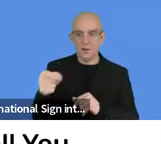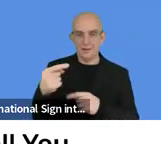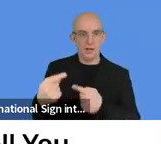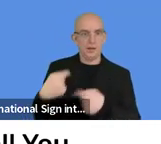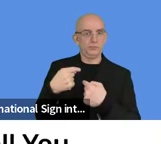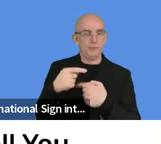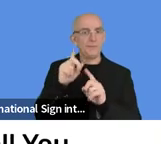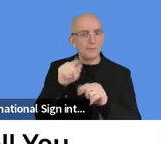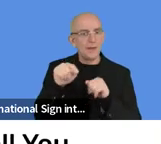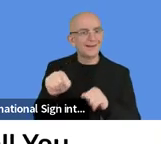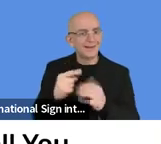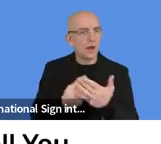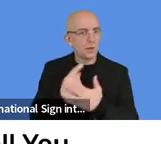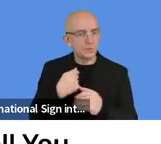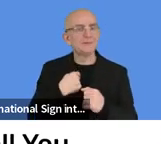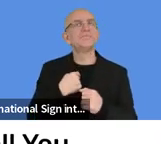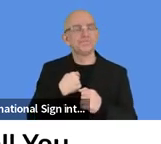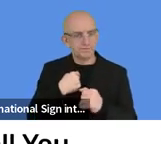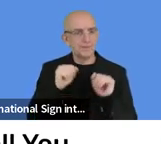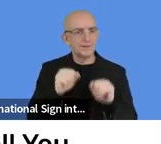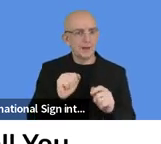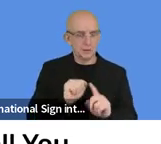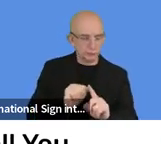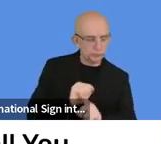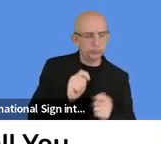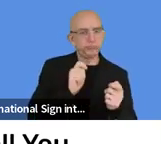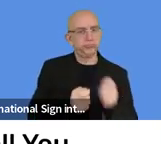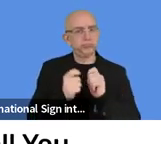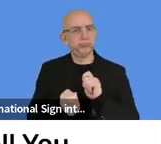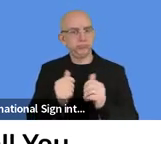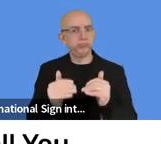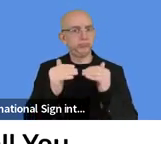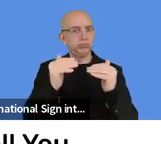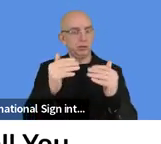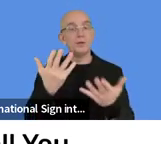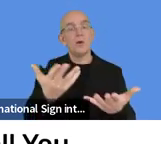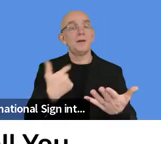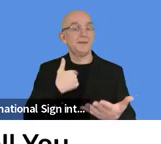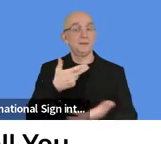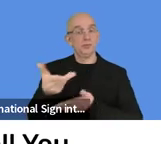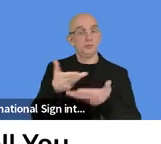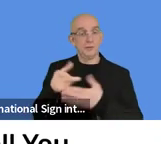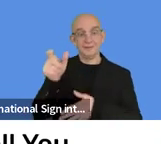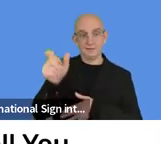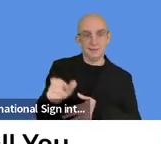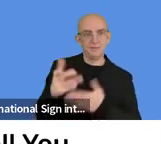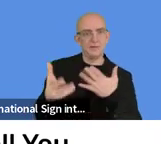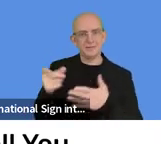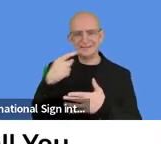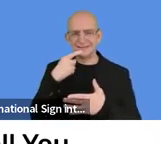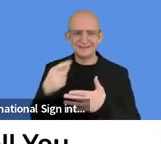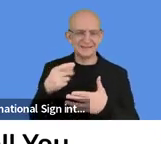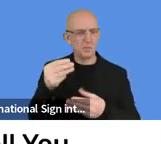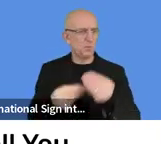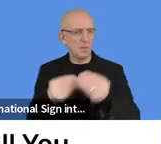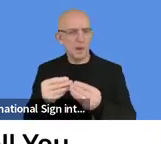team isn't thinking inclusively. And so I say, well, you know what I've done with previous clients? I've sat the executive team down and we've run a half